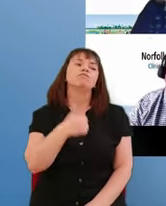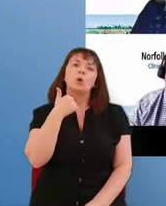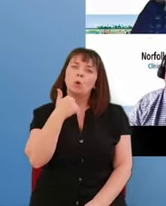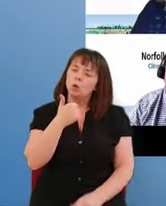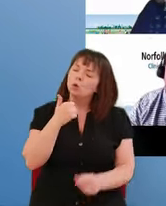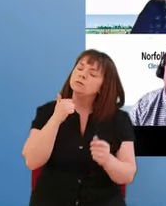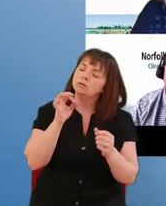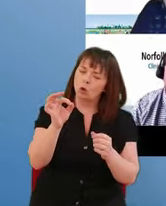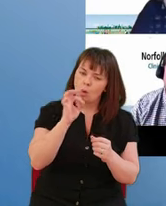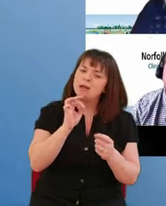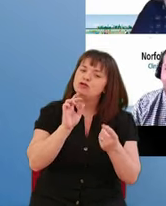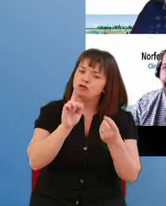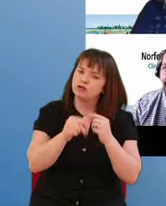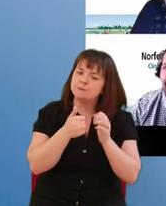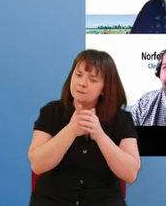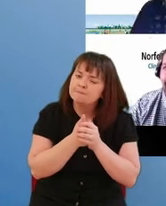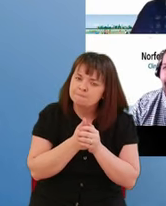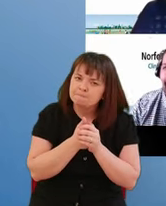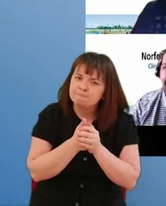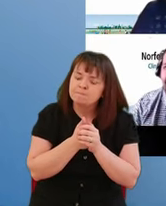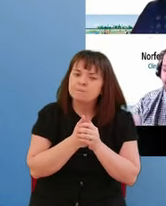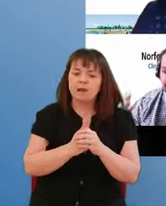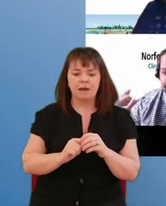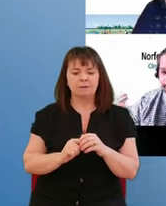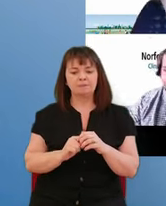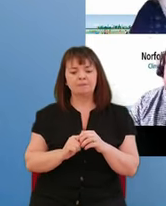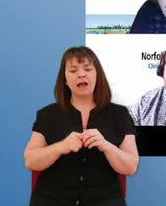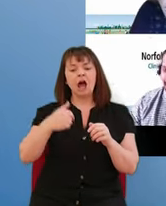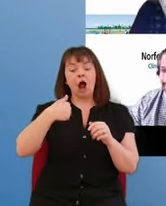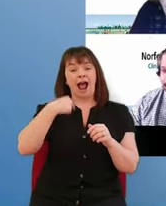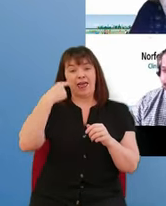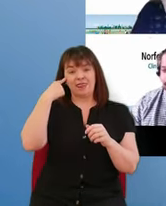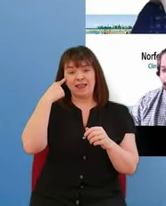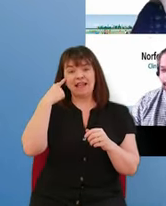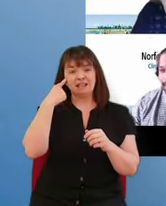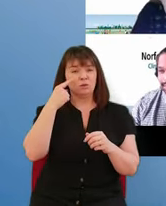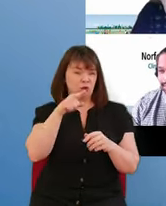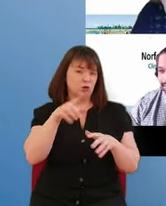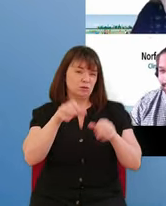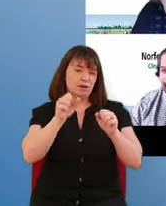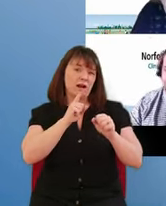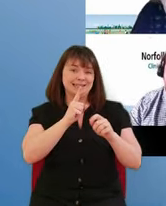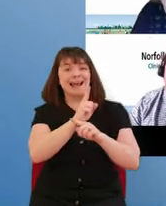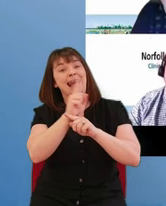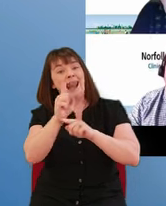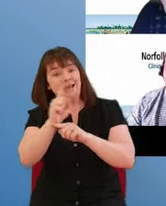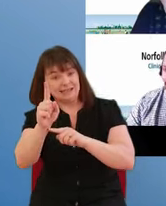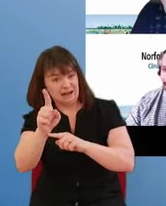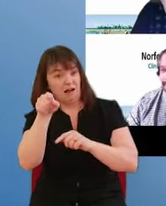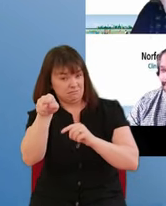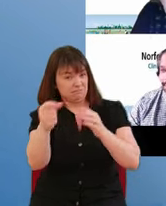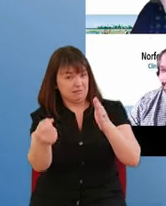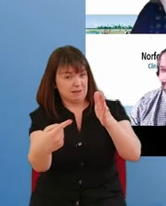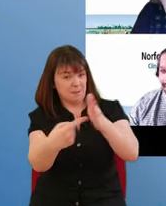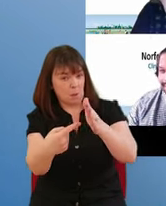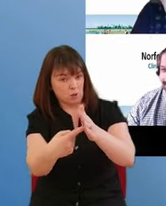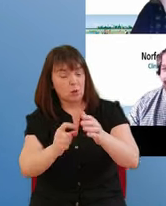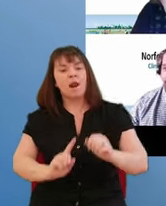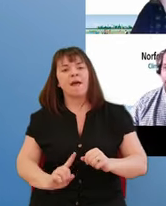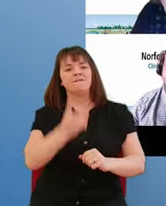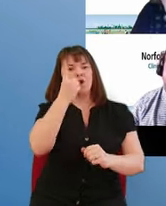one-stop shop clinic for me. And I think just listening to some of the conversations that we had in our catch-up meetings, it